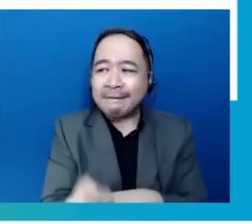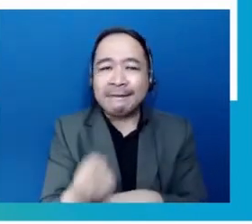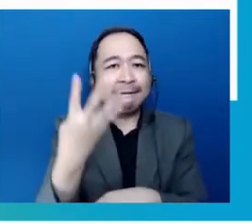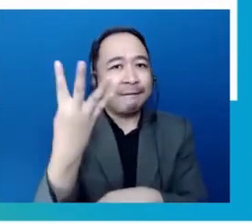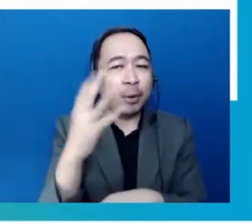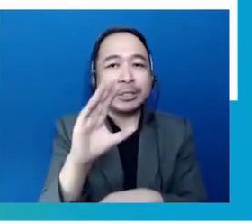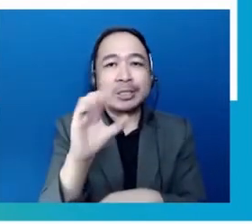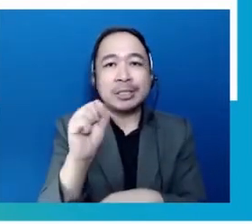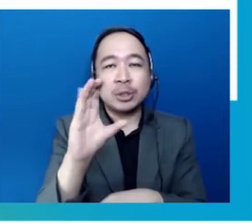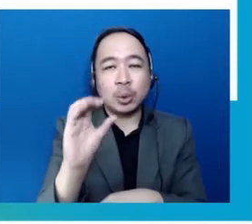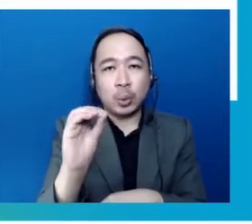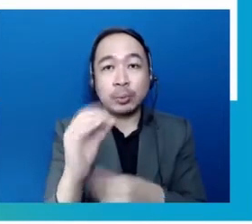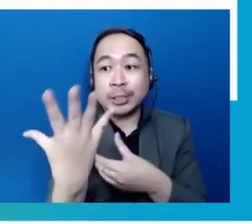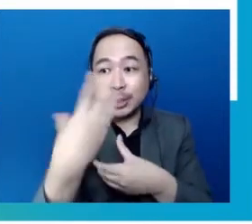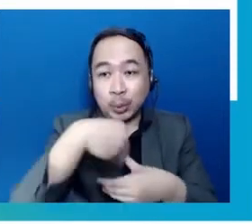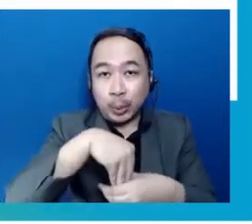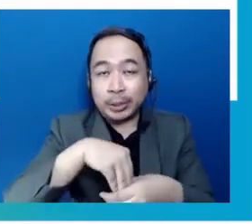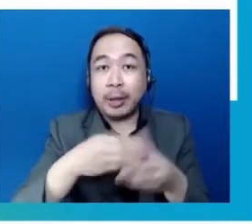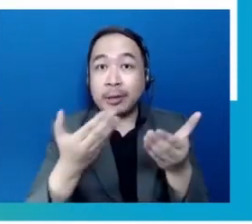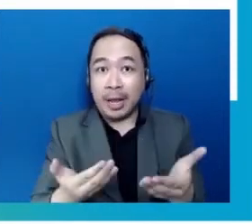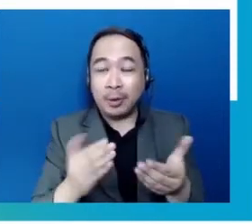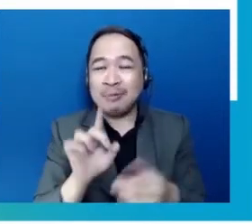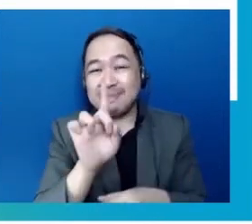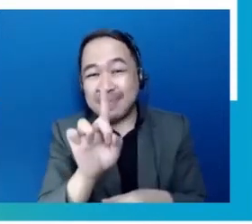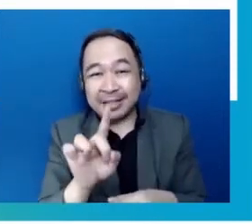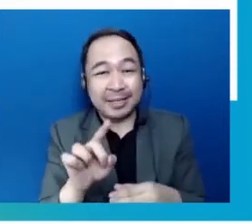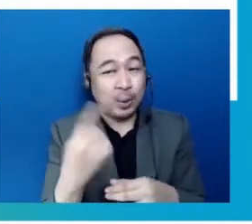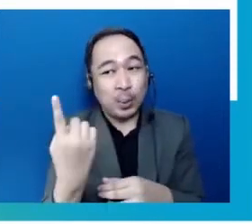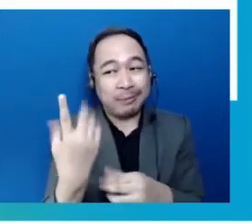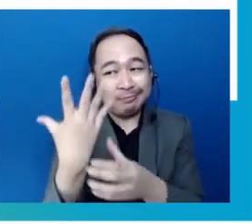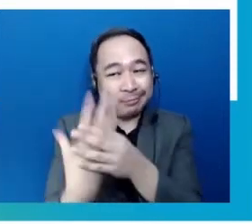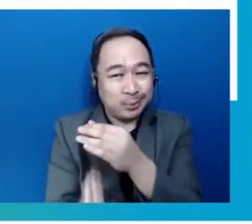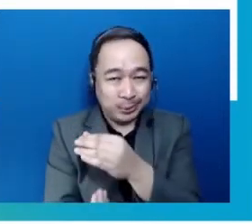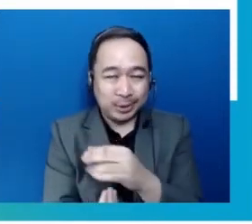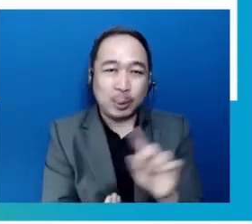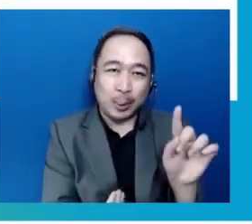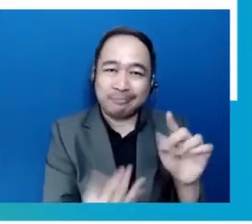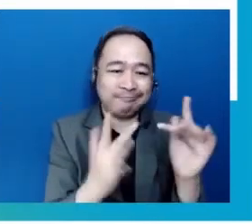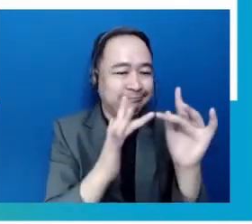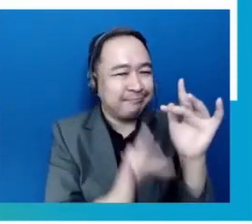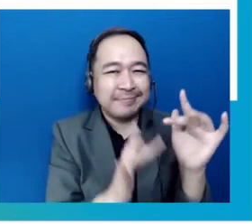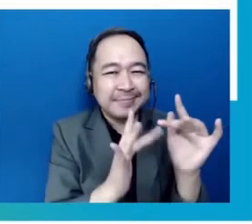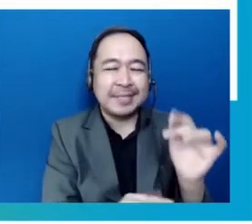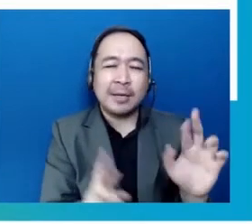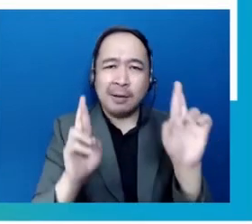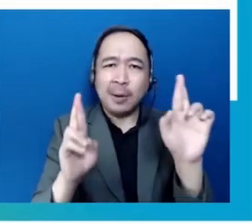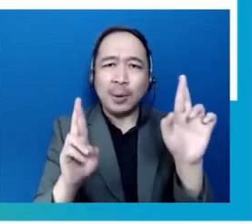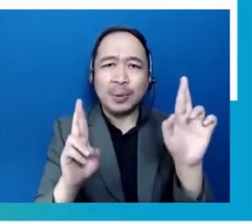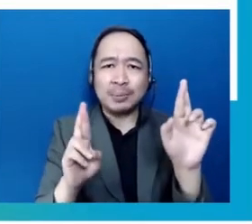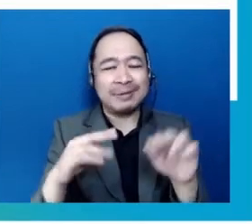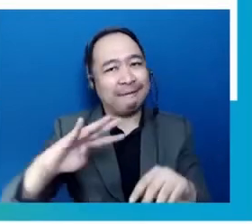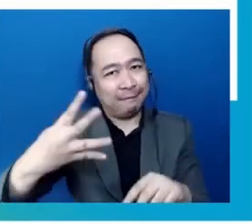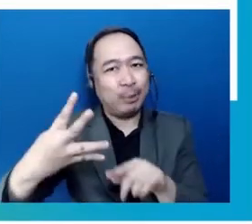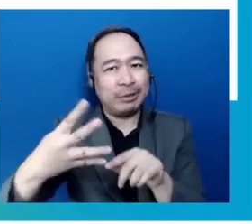us today. Currently, only three are connected. We hope the fourth will be able